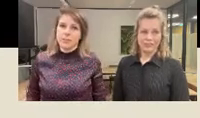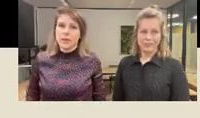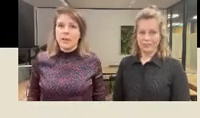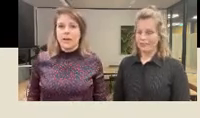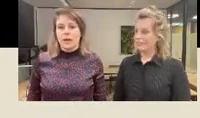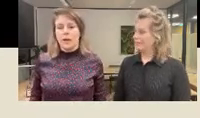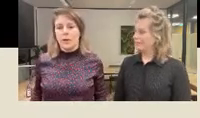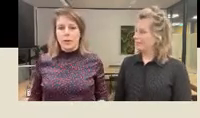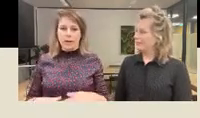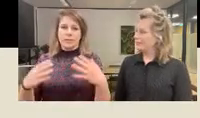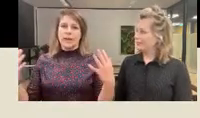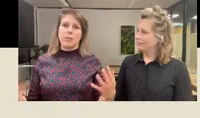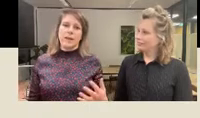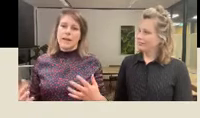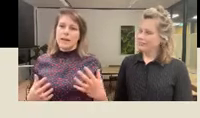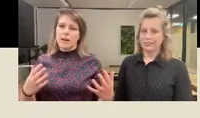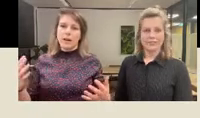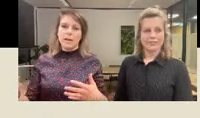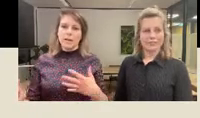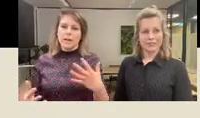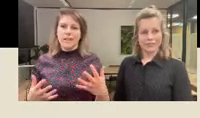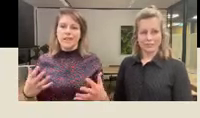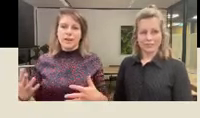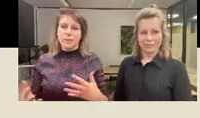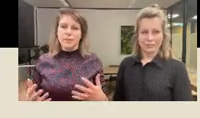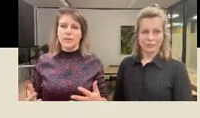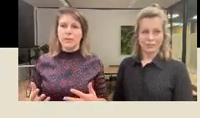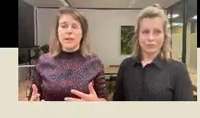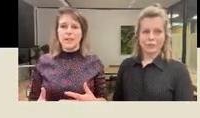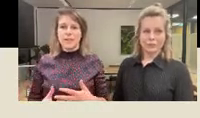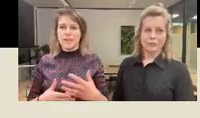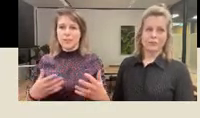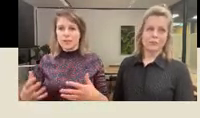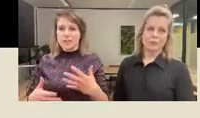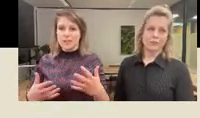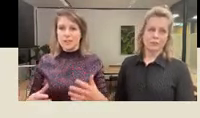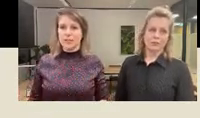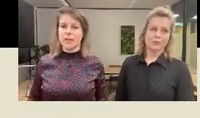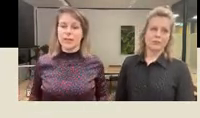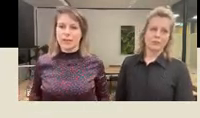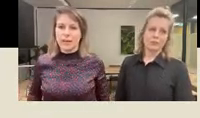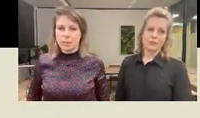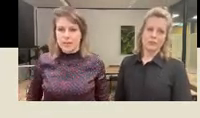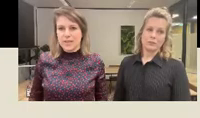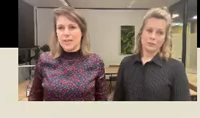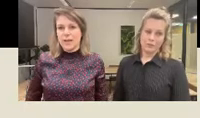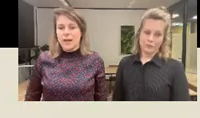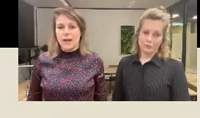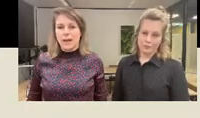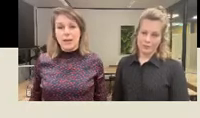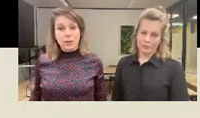conceptualization. Well, there we had all types of information that was needed for